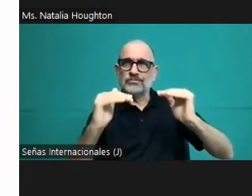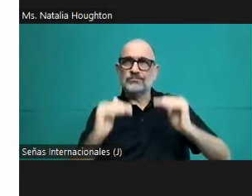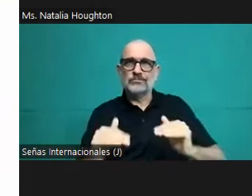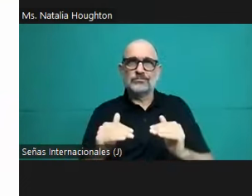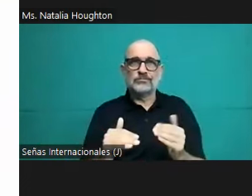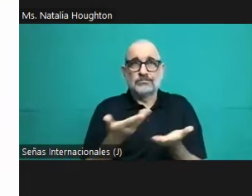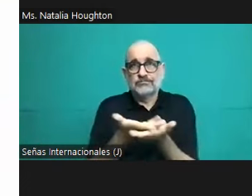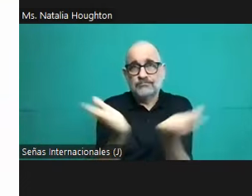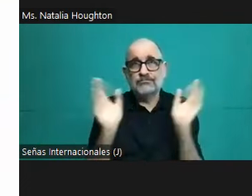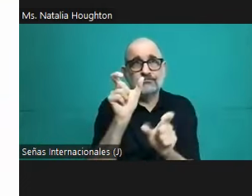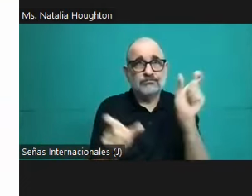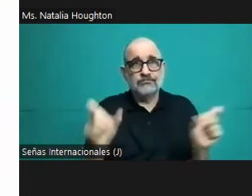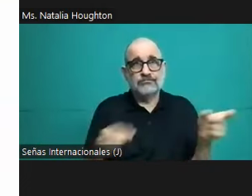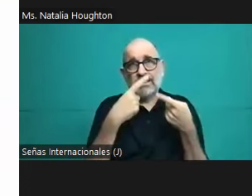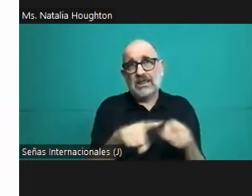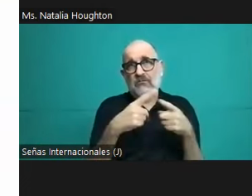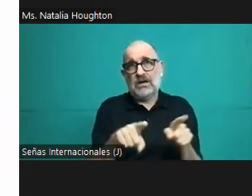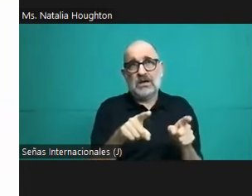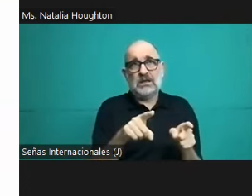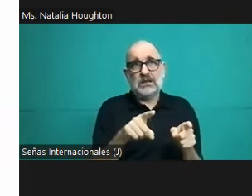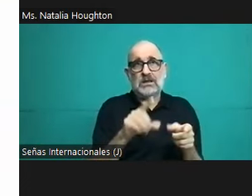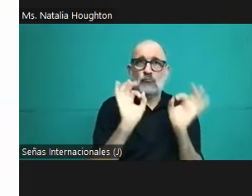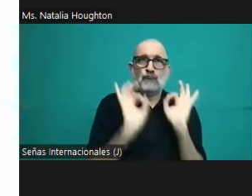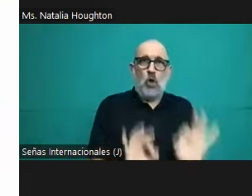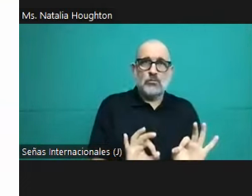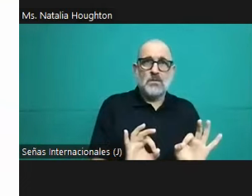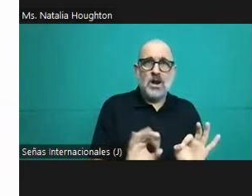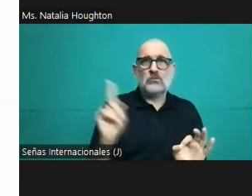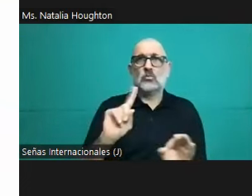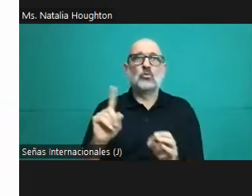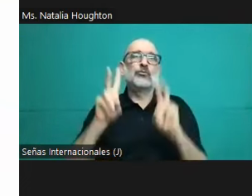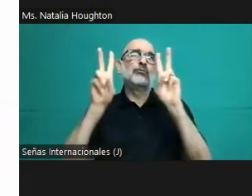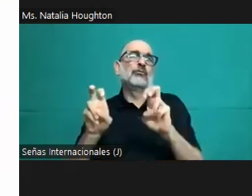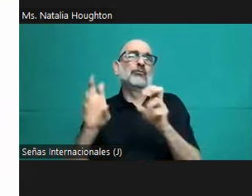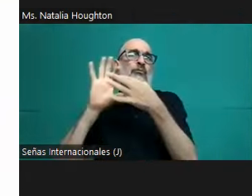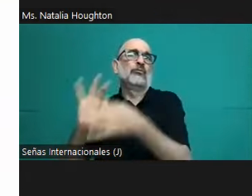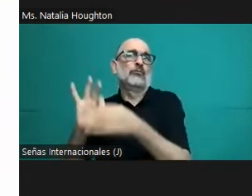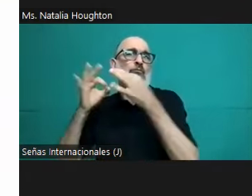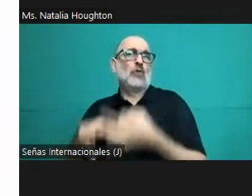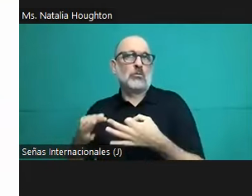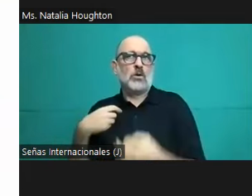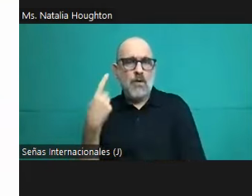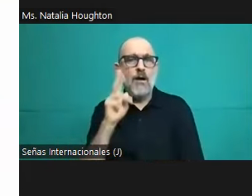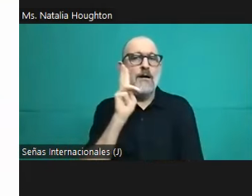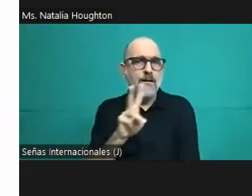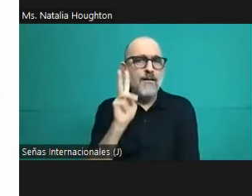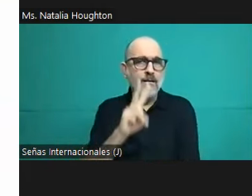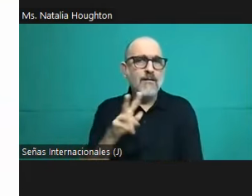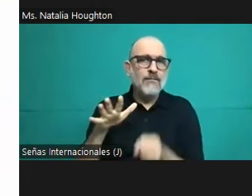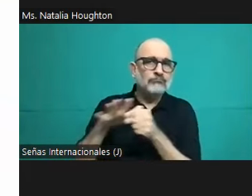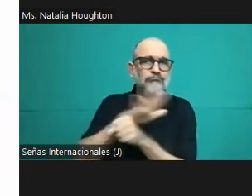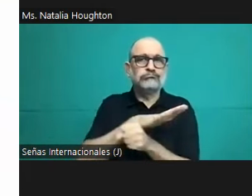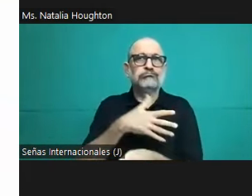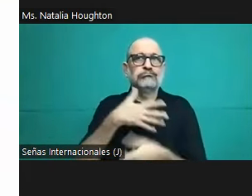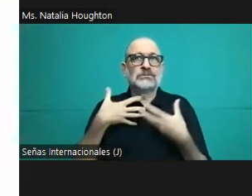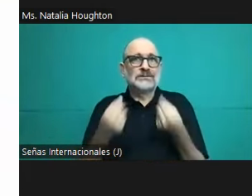coverage of a population that is insured, that it has some